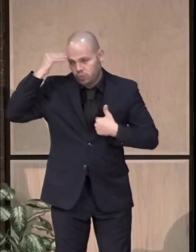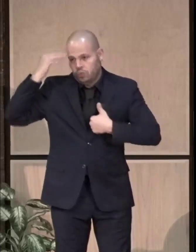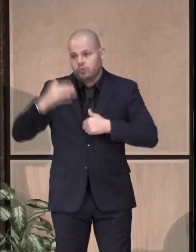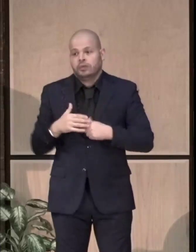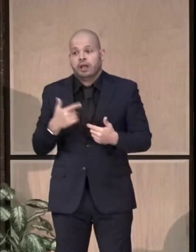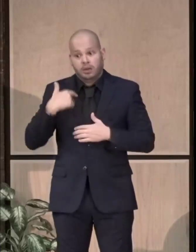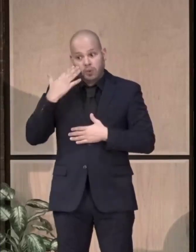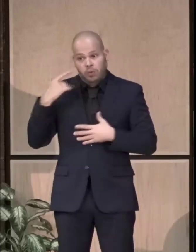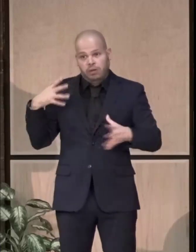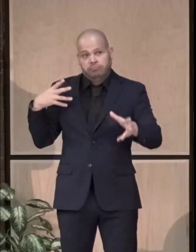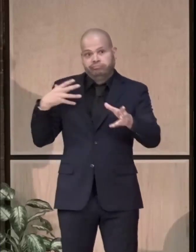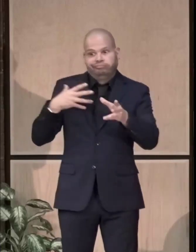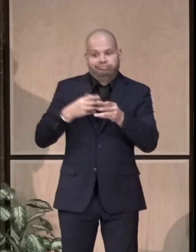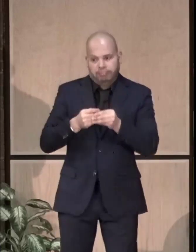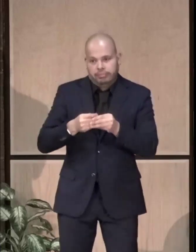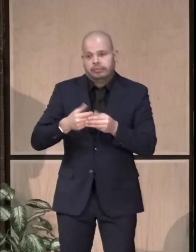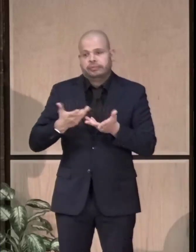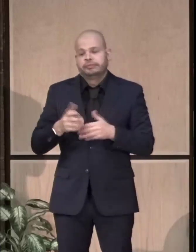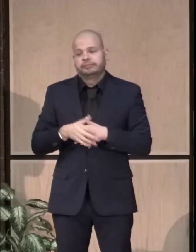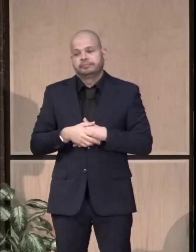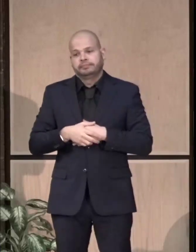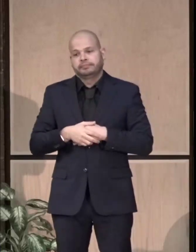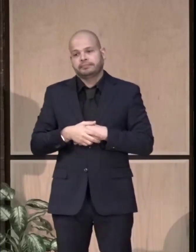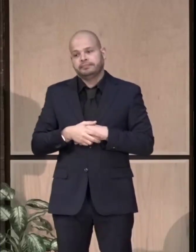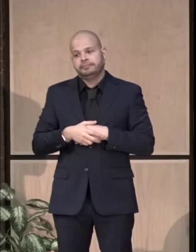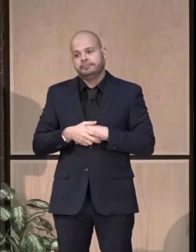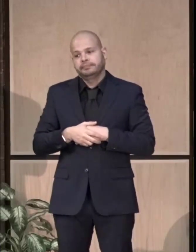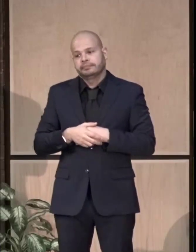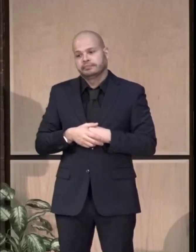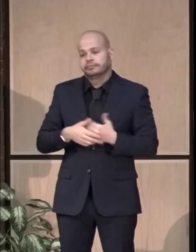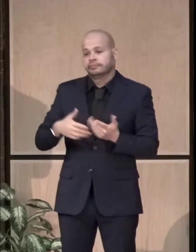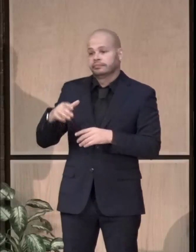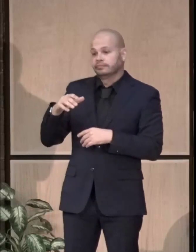that point based on my conversation with the card the day before.